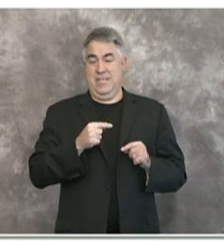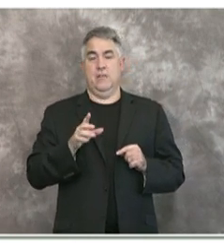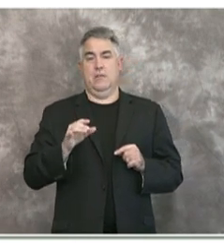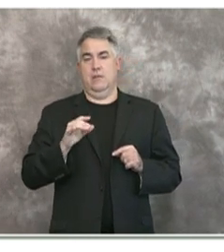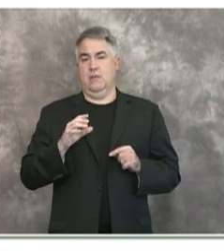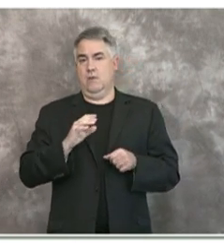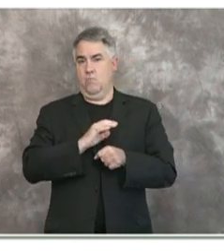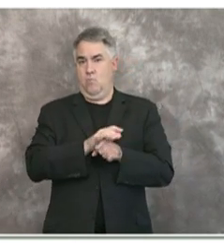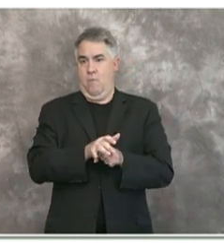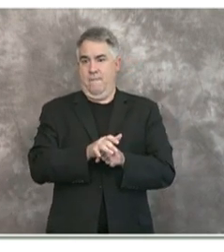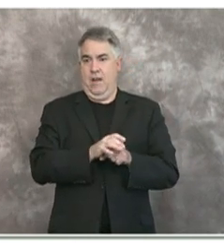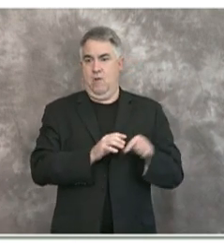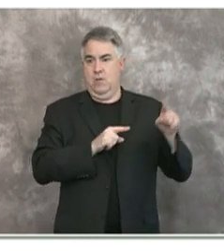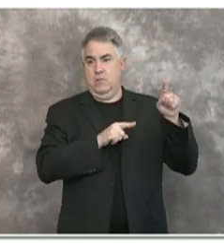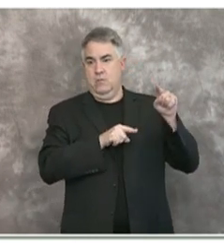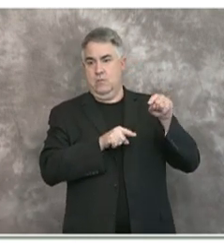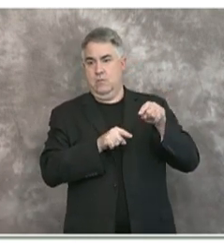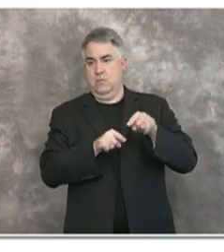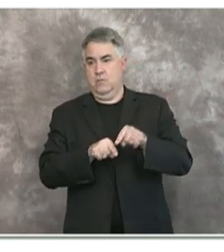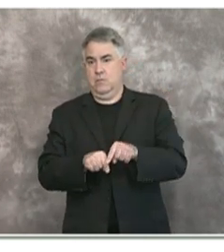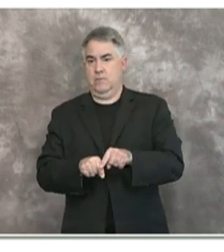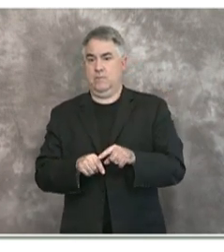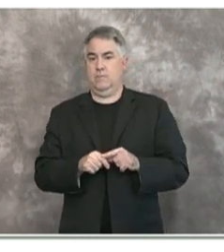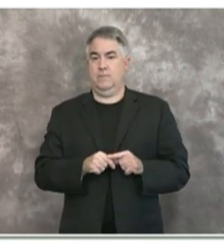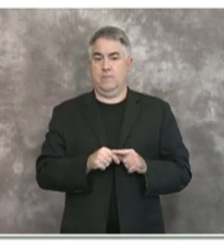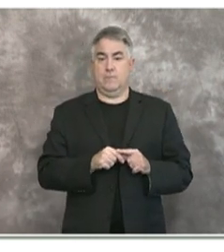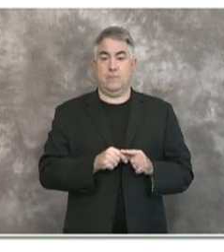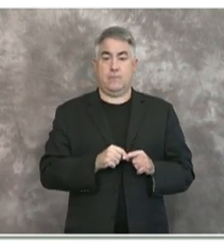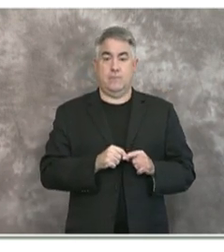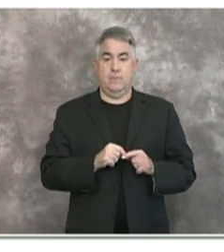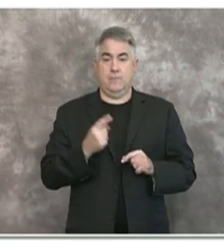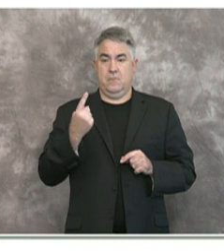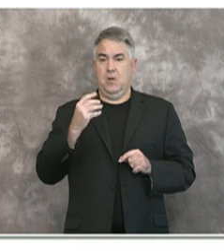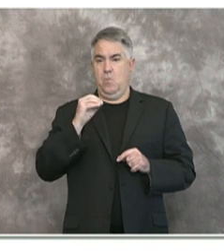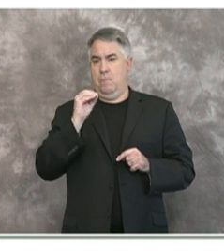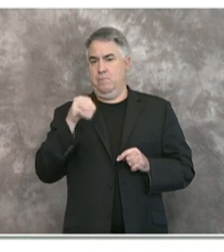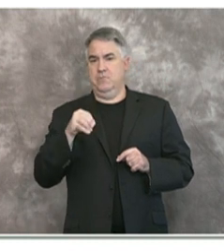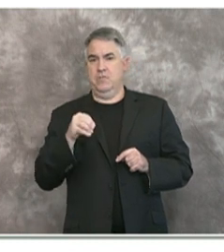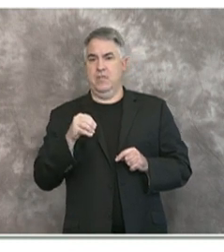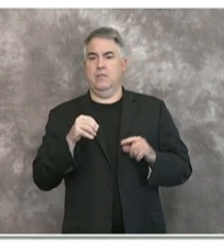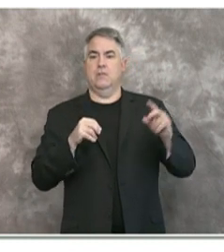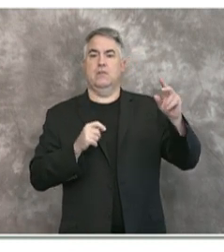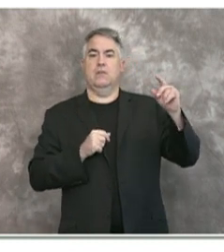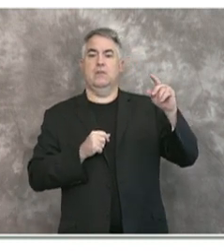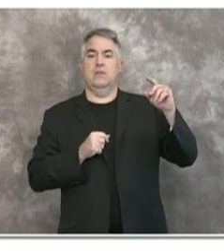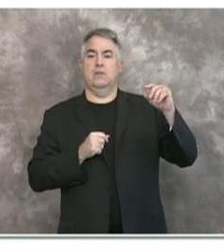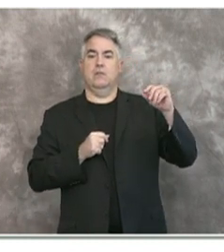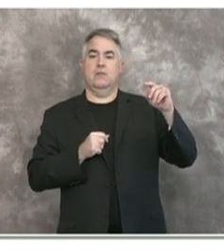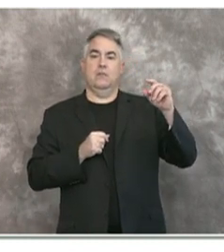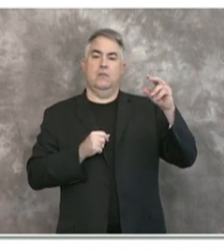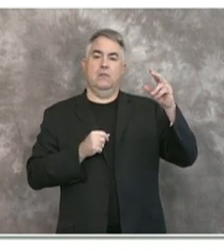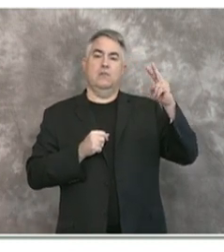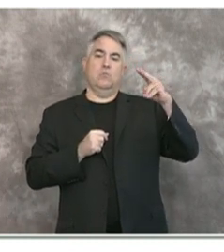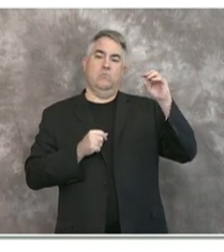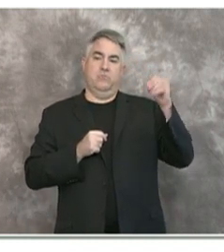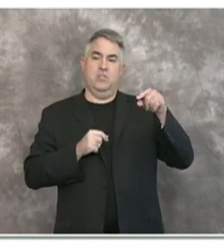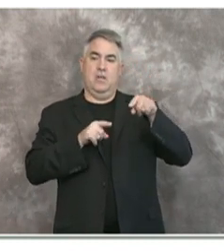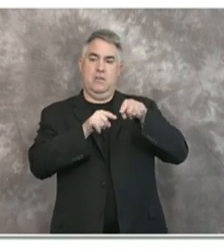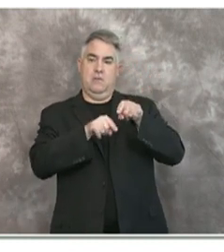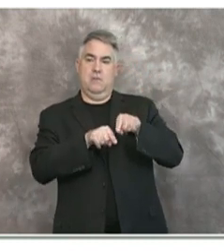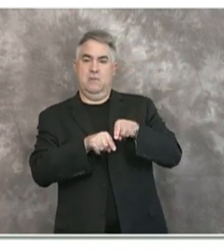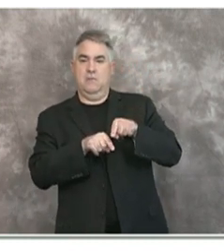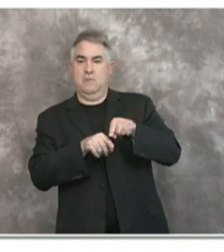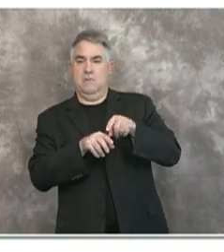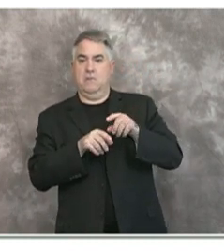line. The latter is at 1%, and the ILI is at 2%. 2% is our